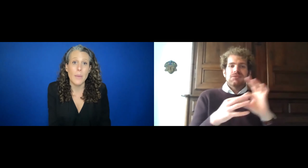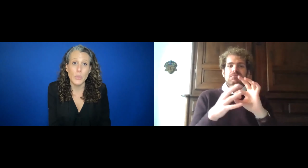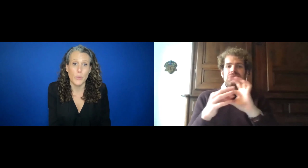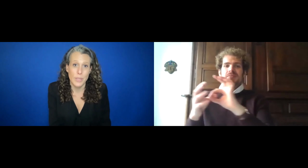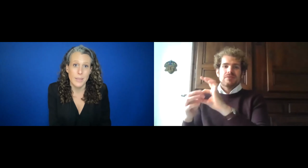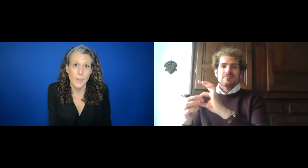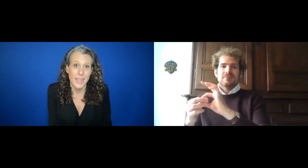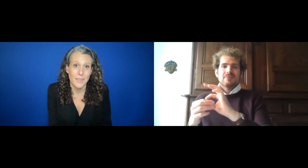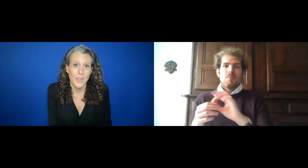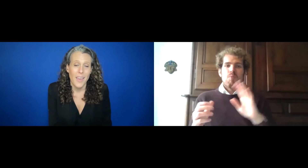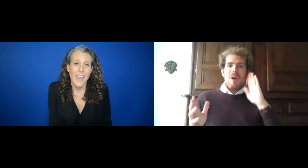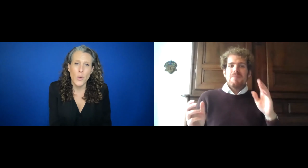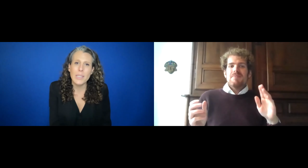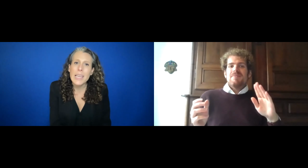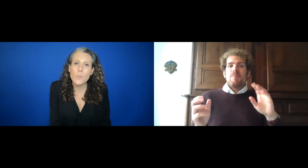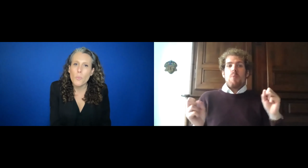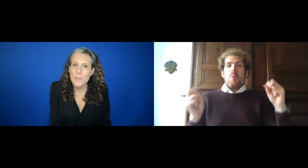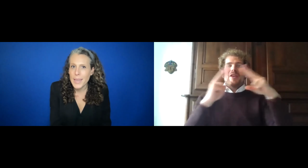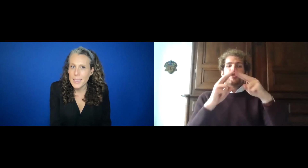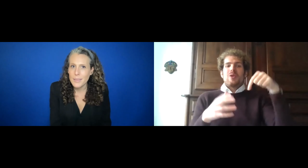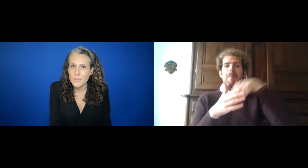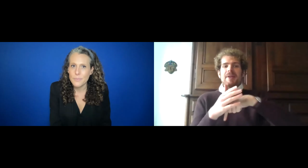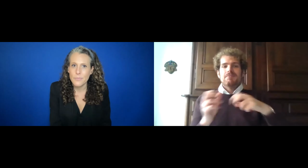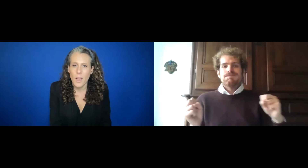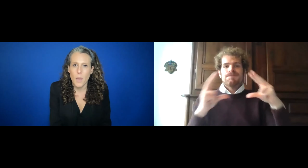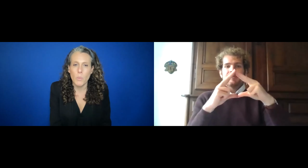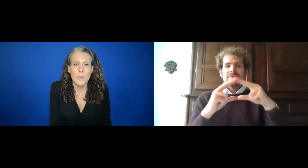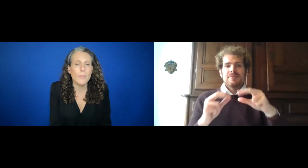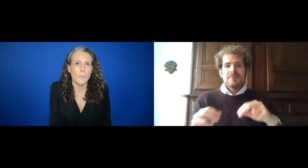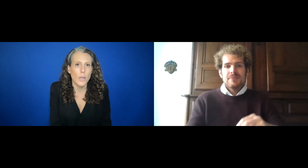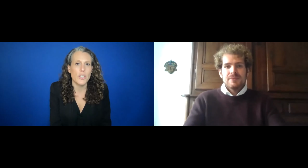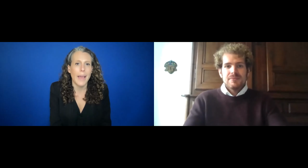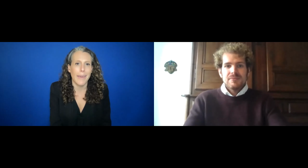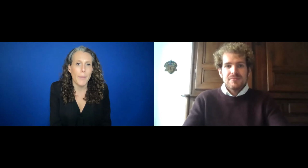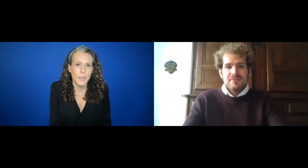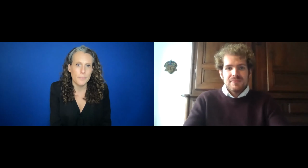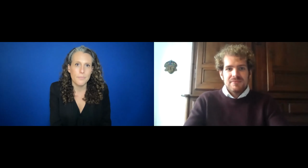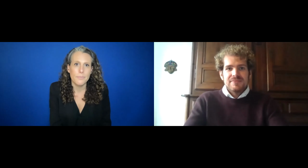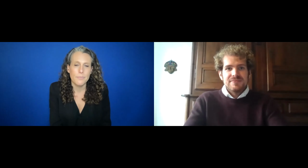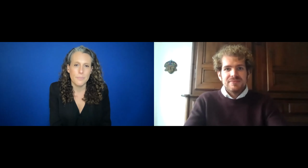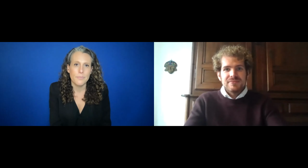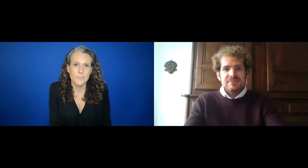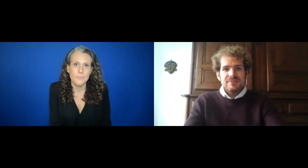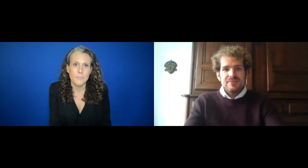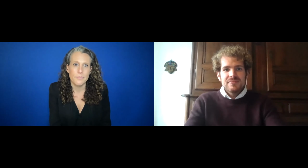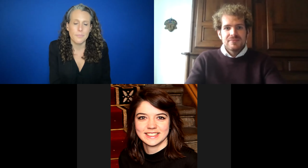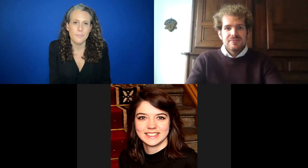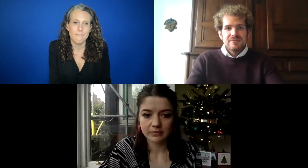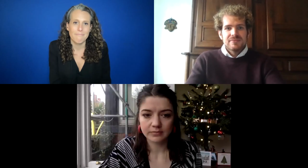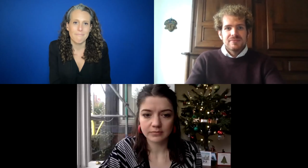to be able to participate. And those links will be made, and we'll be able to bridge that gap.